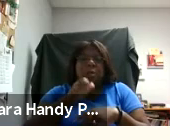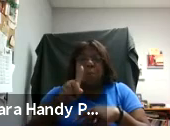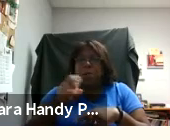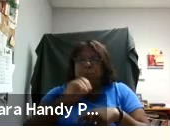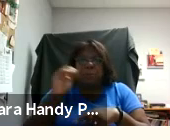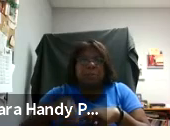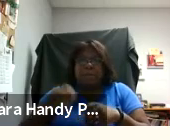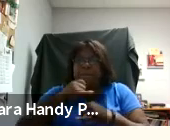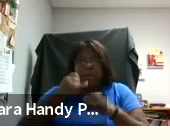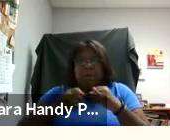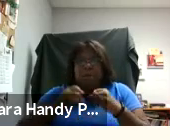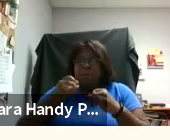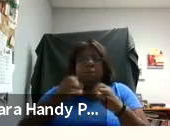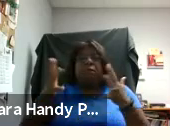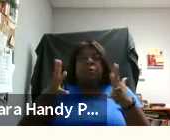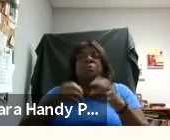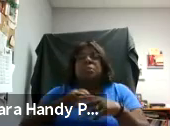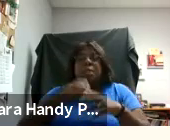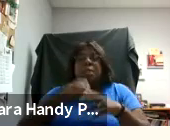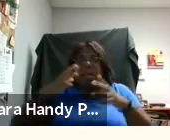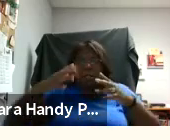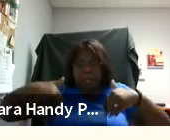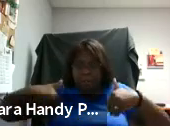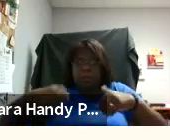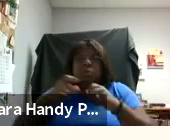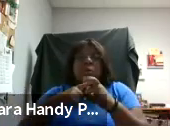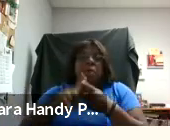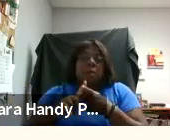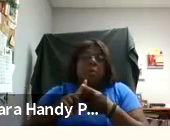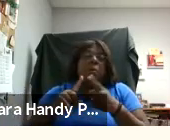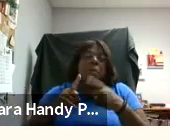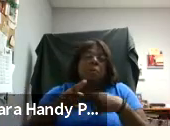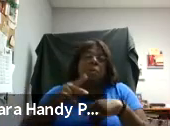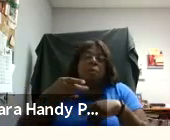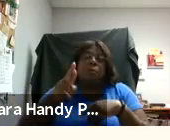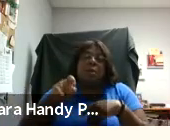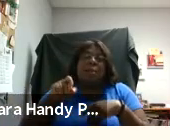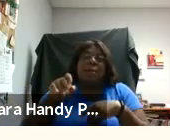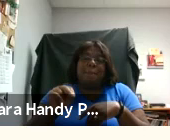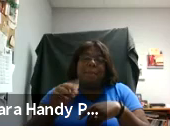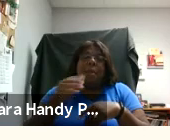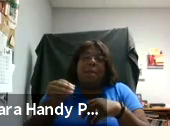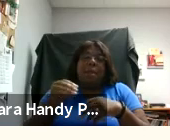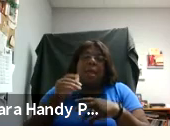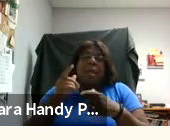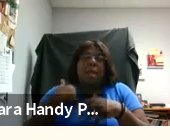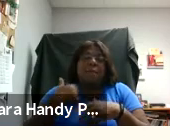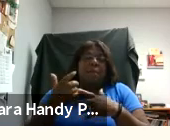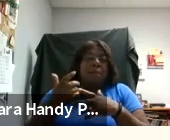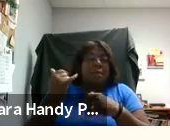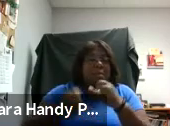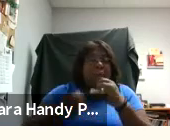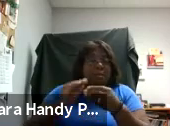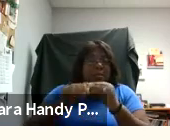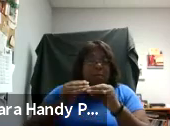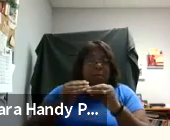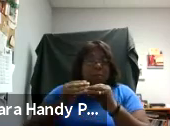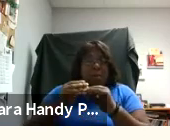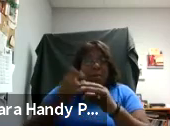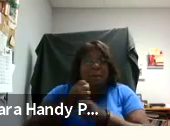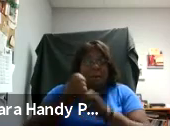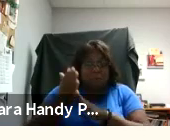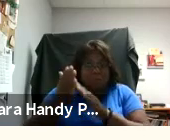final. And once they are final, so they're preliminary, I literally got the last number this morning and I added that